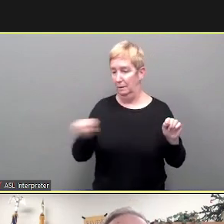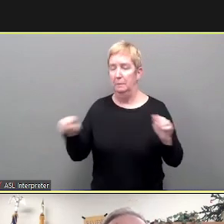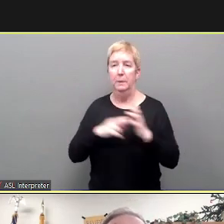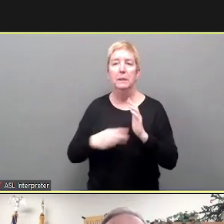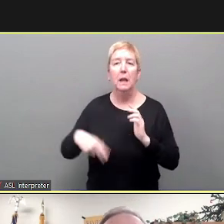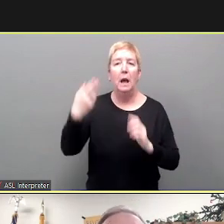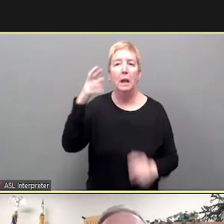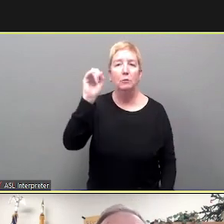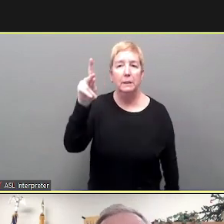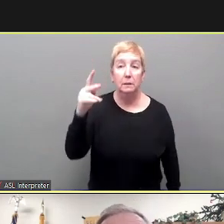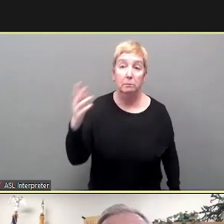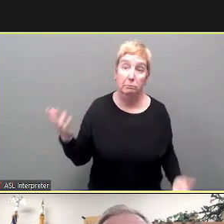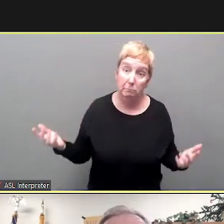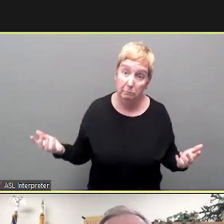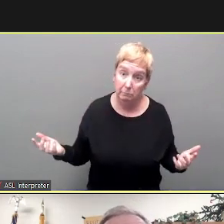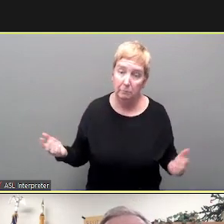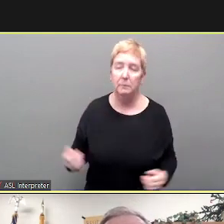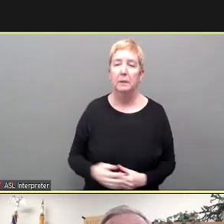But we're